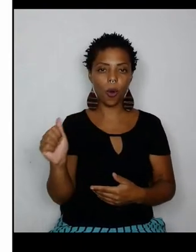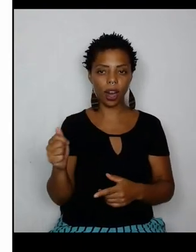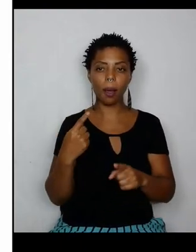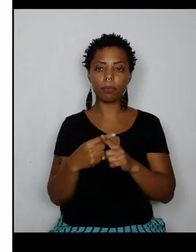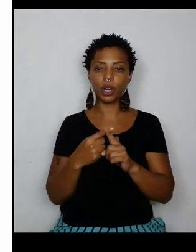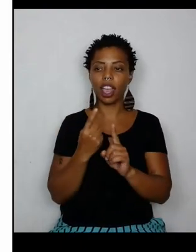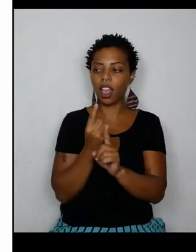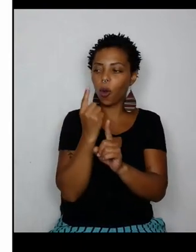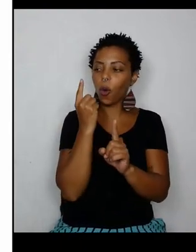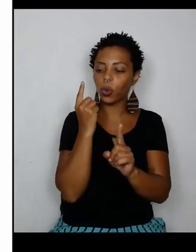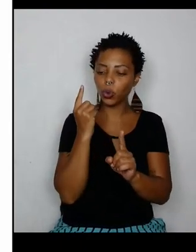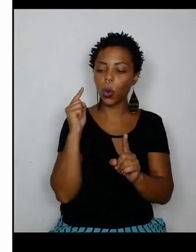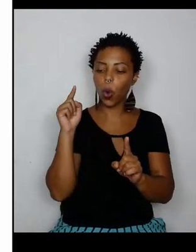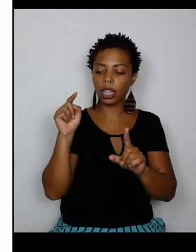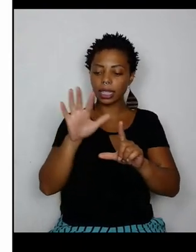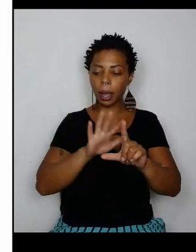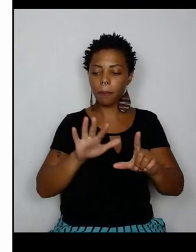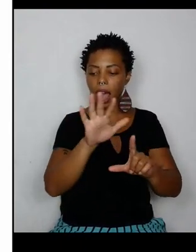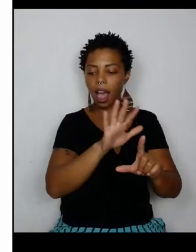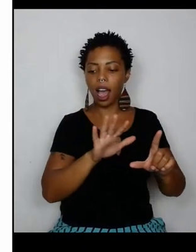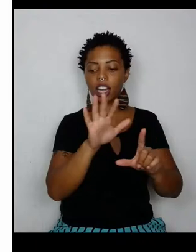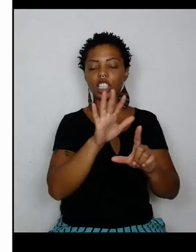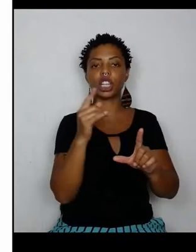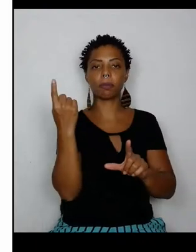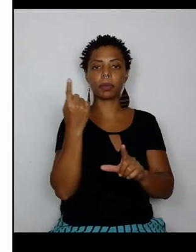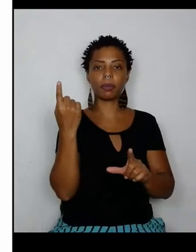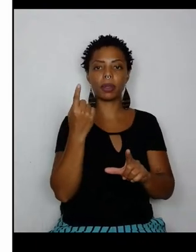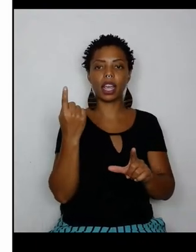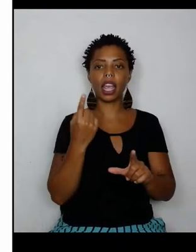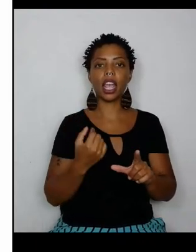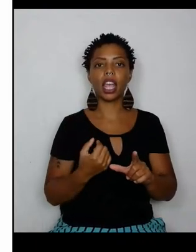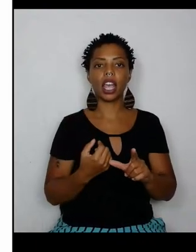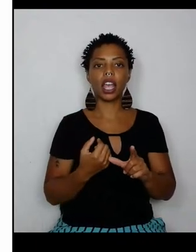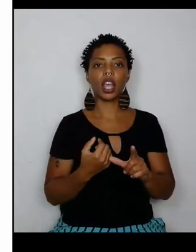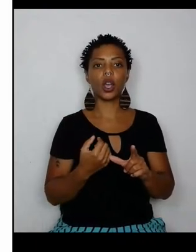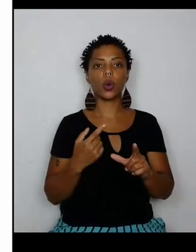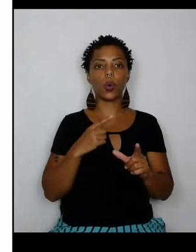lara cosande was the person who found this image